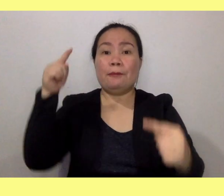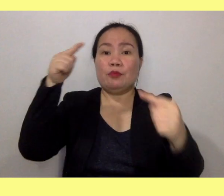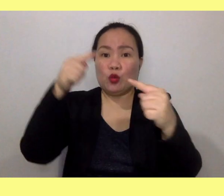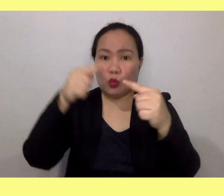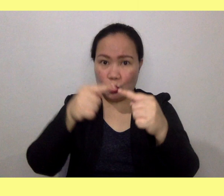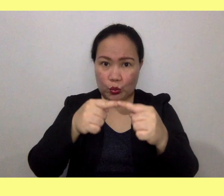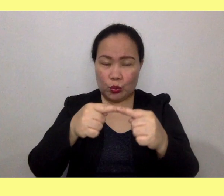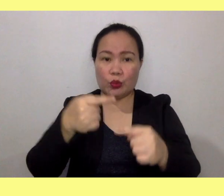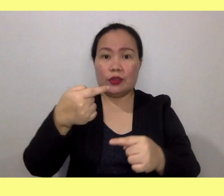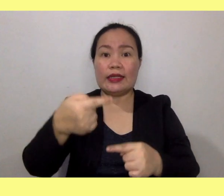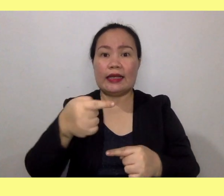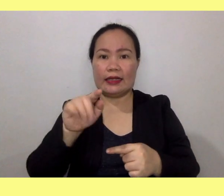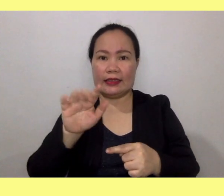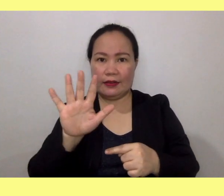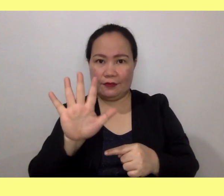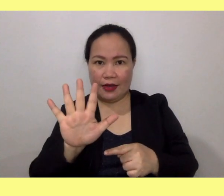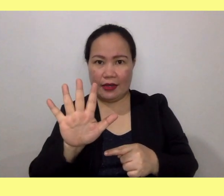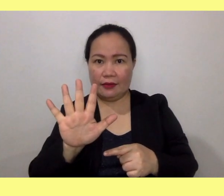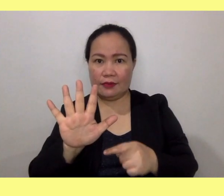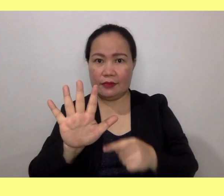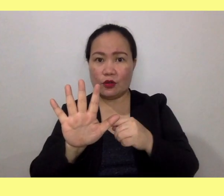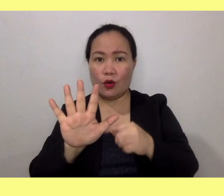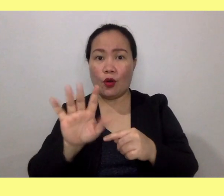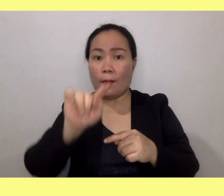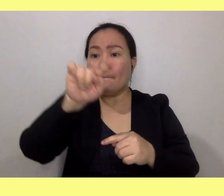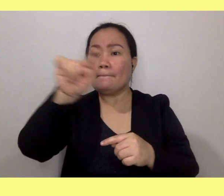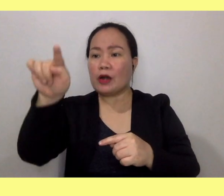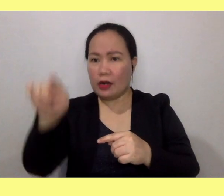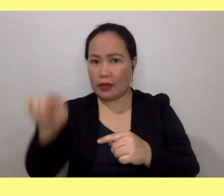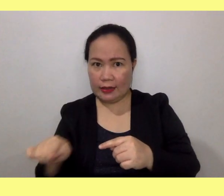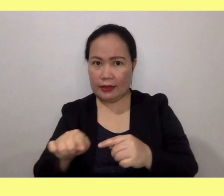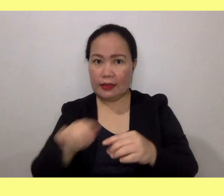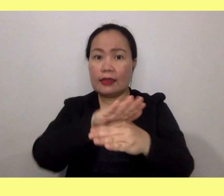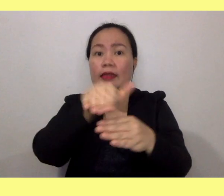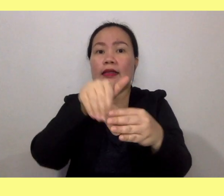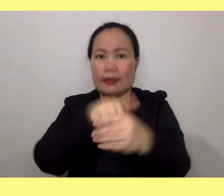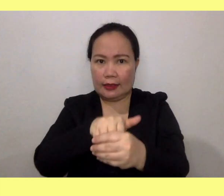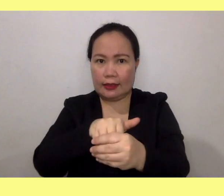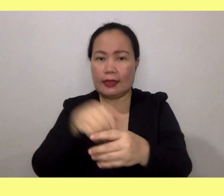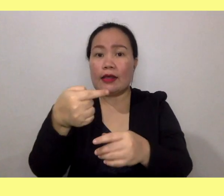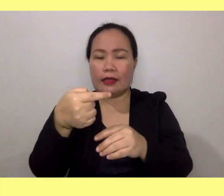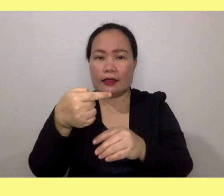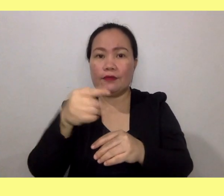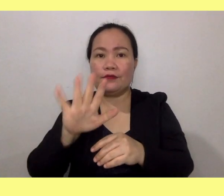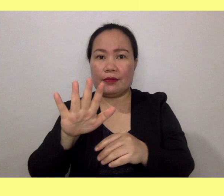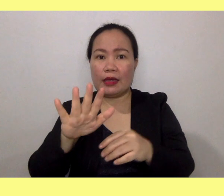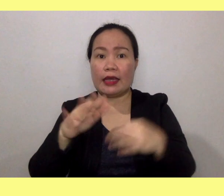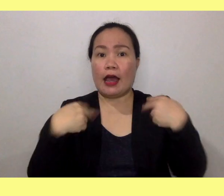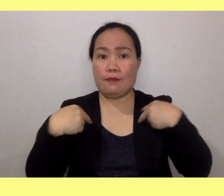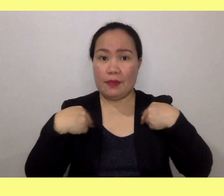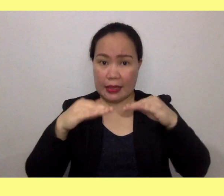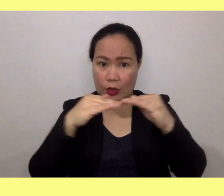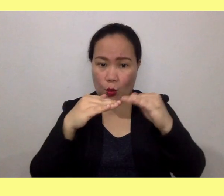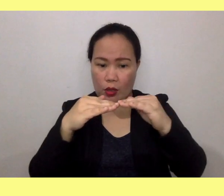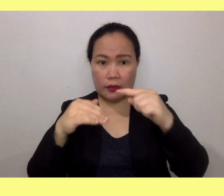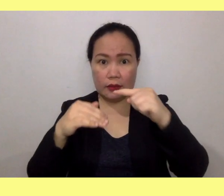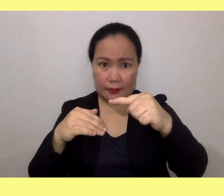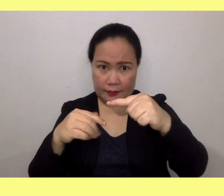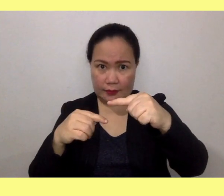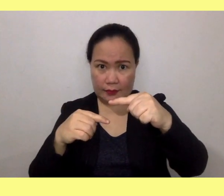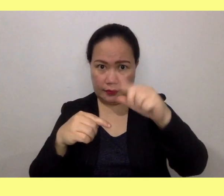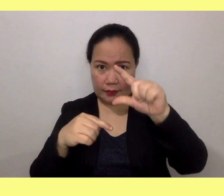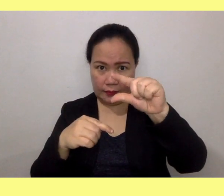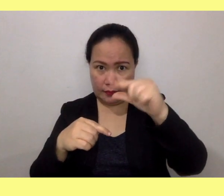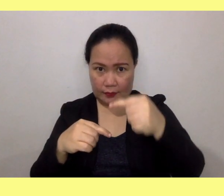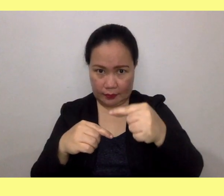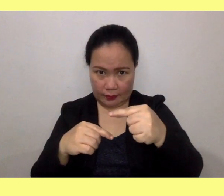sabihin kasama yung negative 5 natin. That's why I use brackets. Okay? So yun po ang gagawin. So